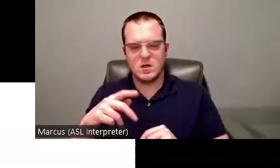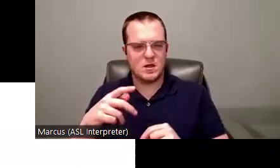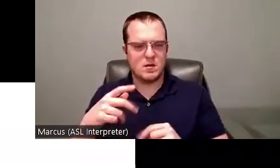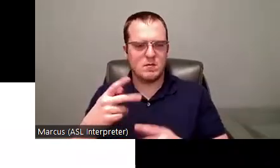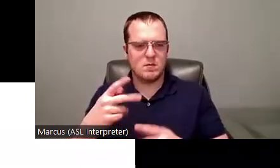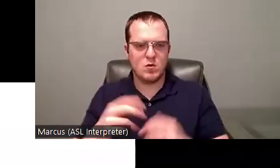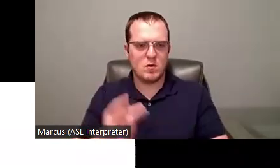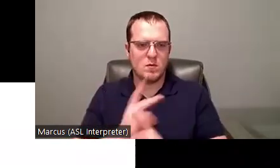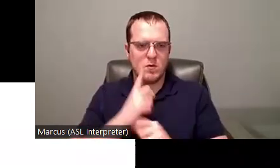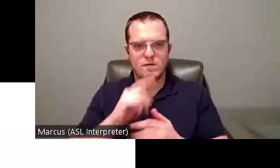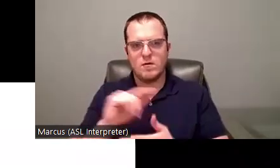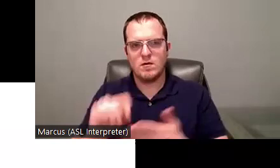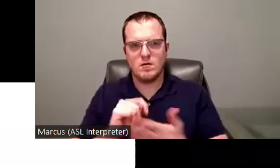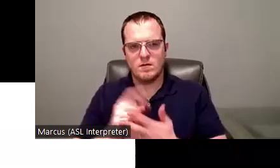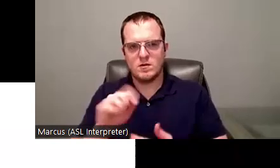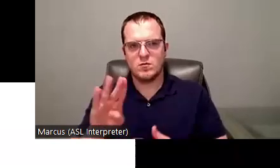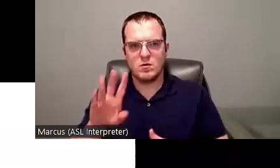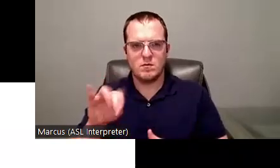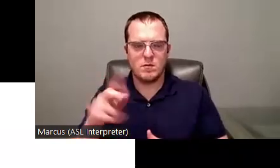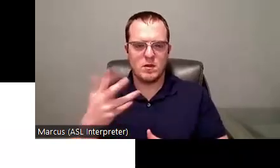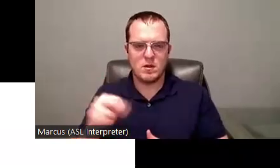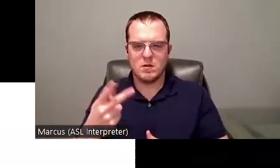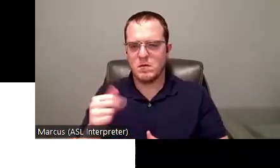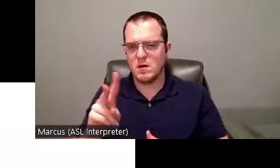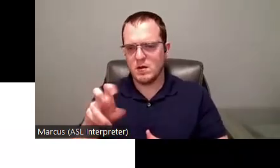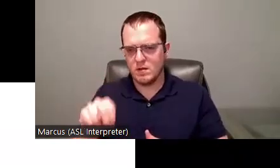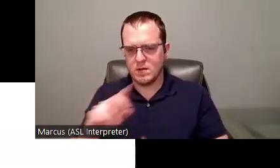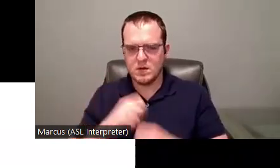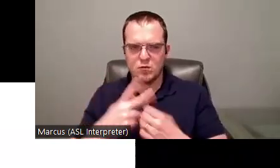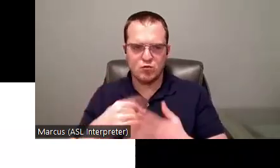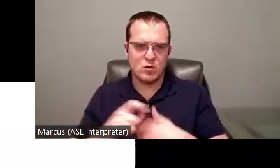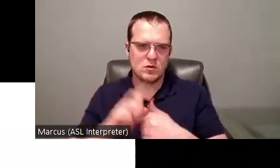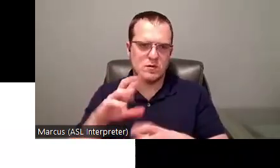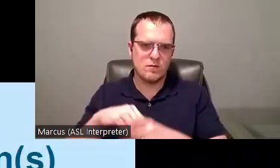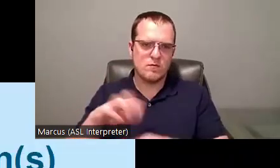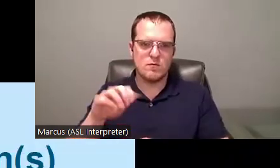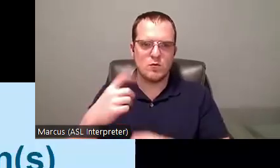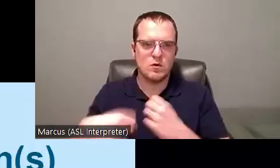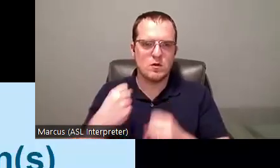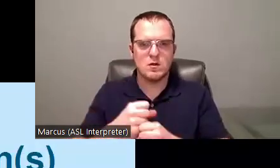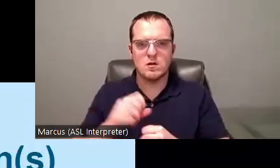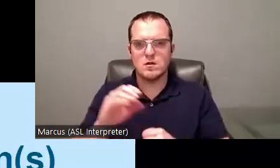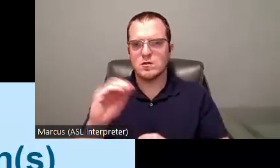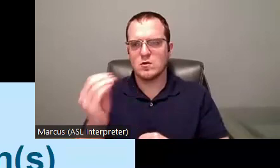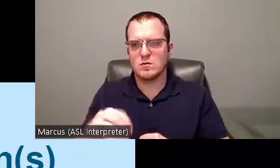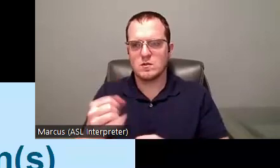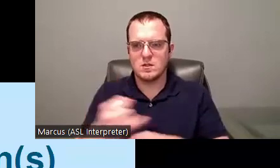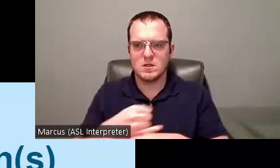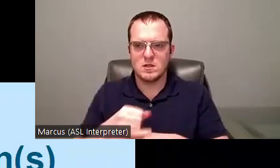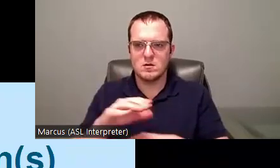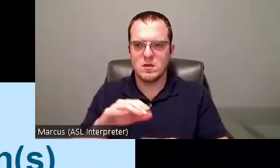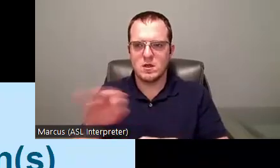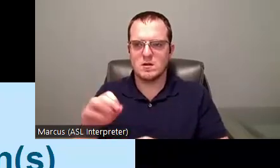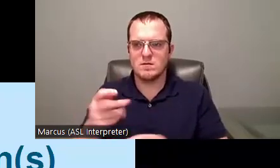for phase one of the Bethlehem Haven project in the form of a 40-year, 0% interest cash flow